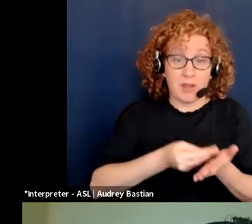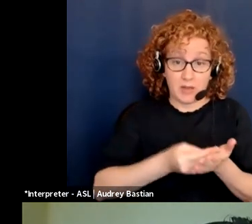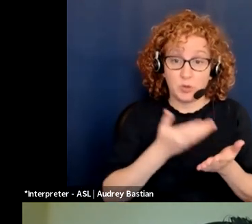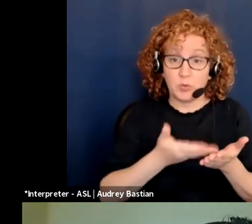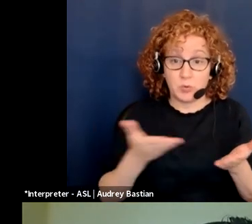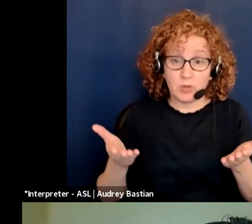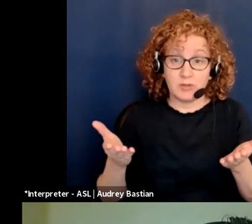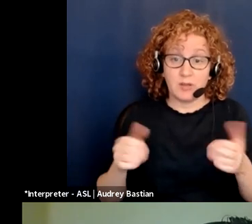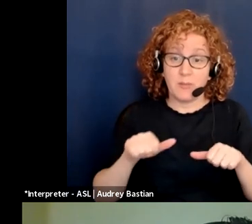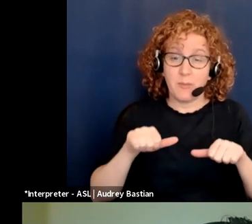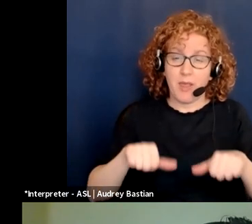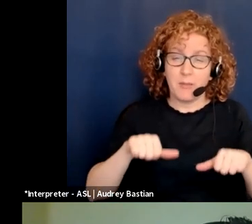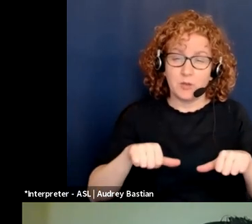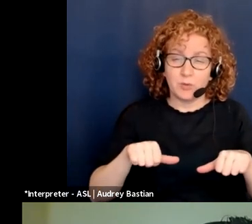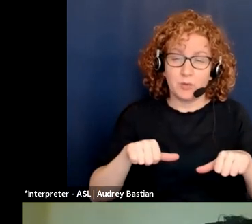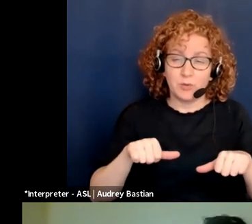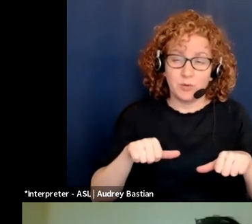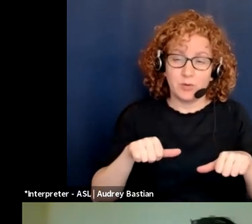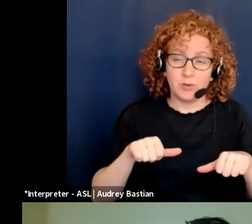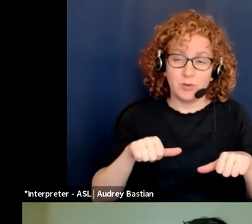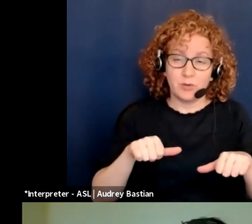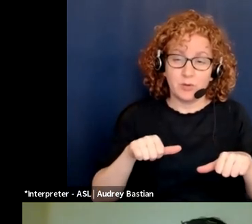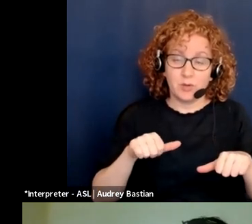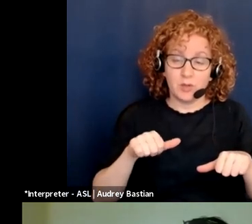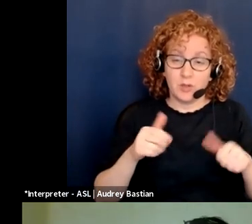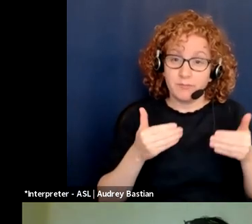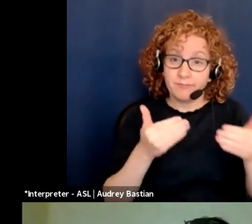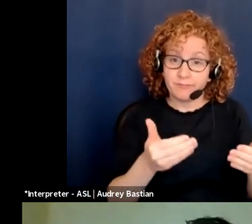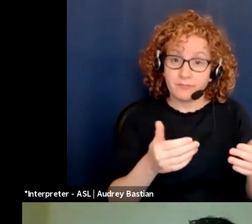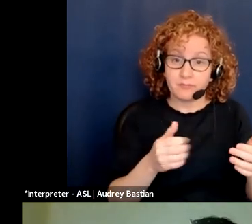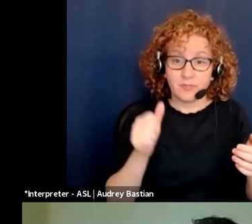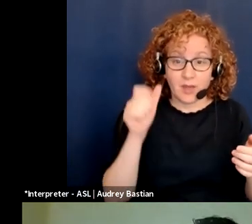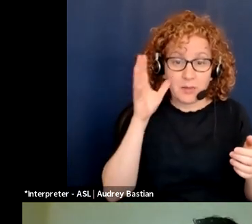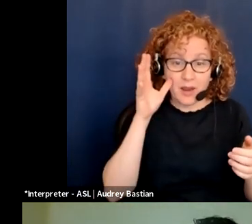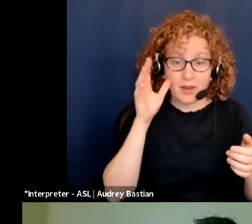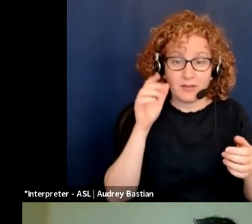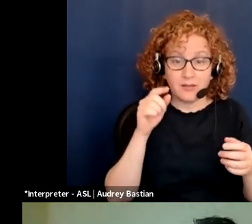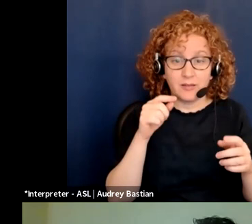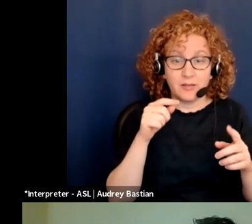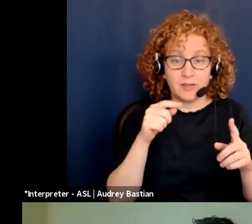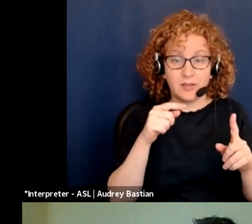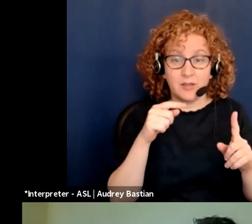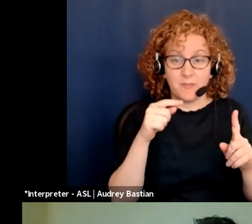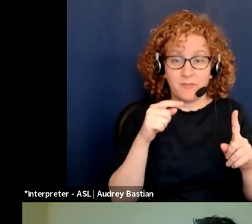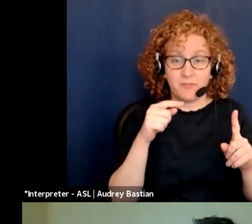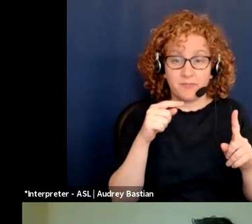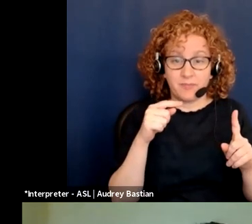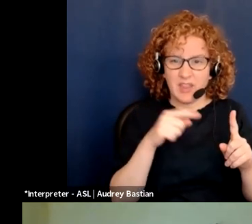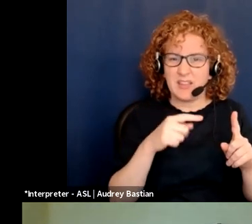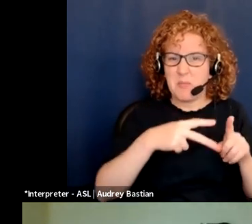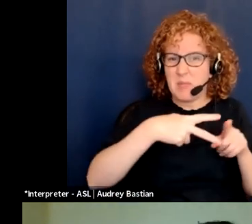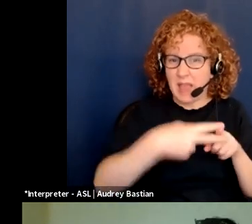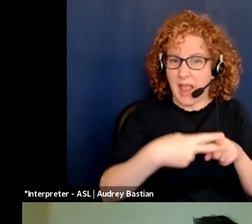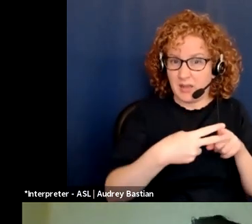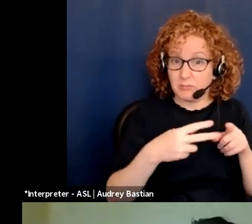be able to buy a pocket, and then my dad is a mechanical engineer, so he can repair them kind